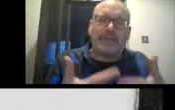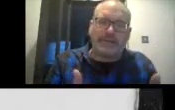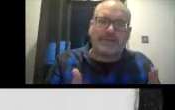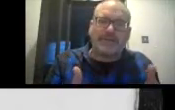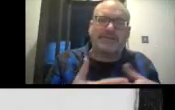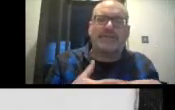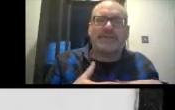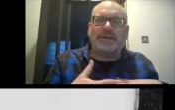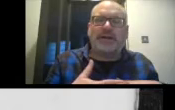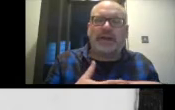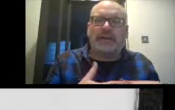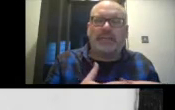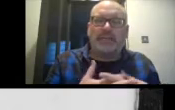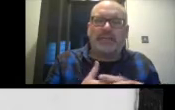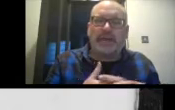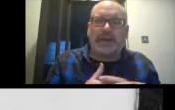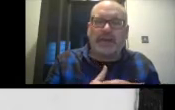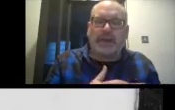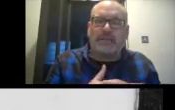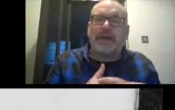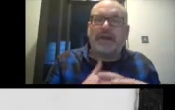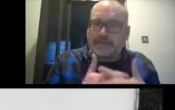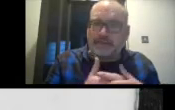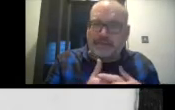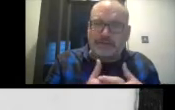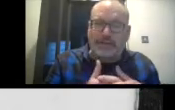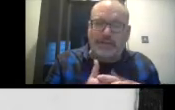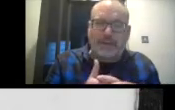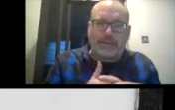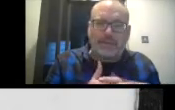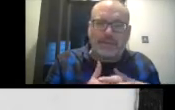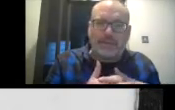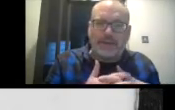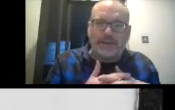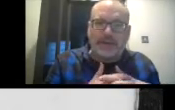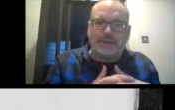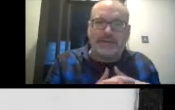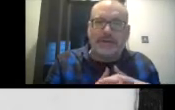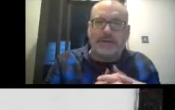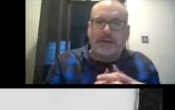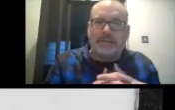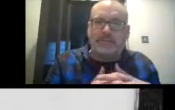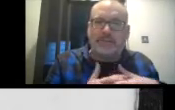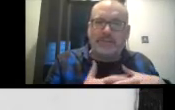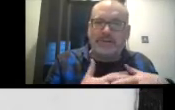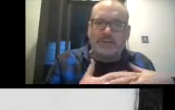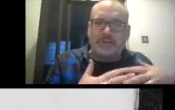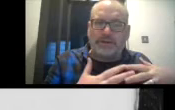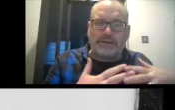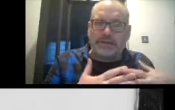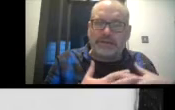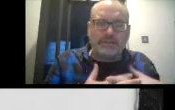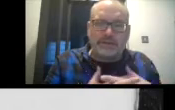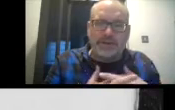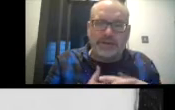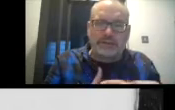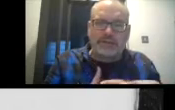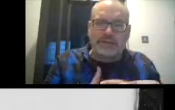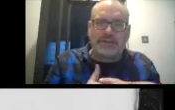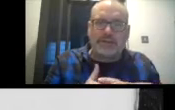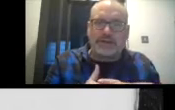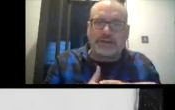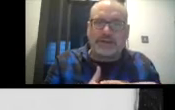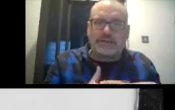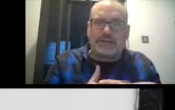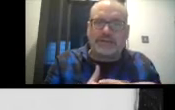persecute and prosecute gay men, and it's essentially gay men that we're really looking at, that there's no legislation in relation